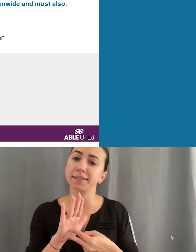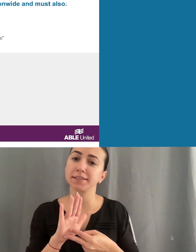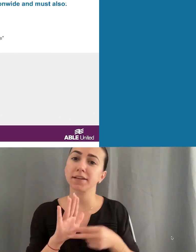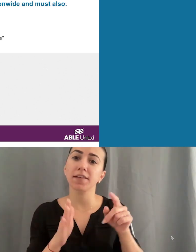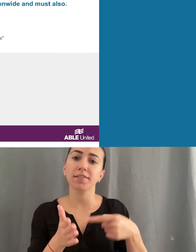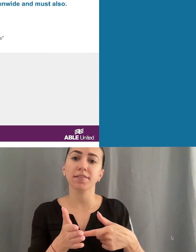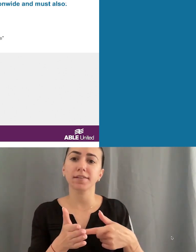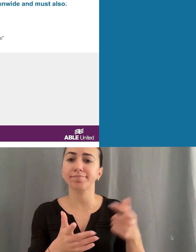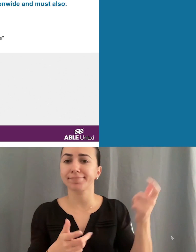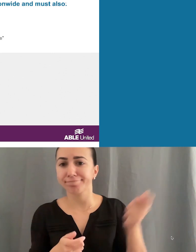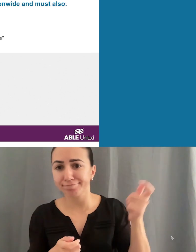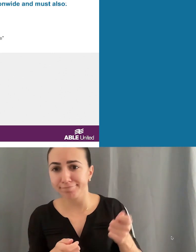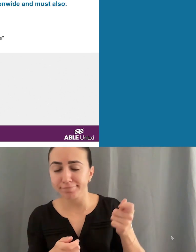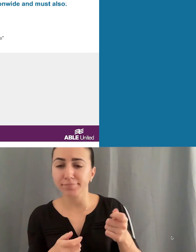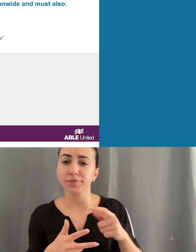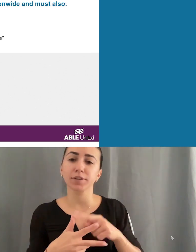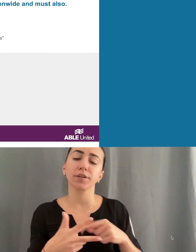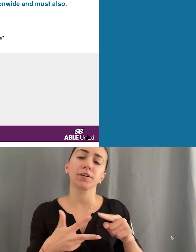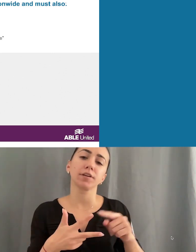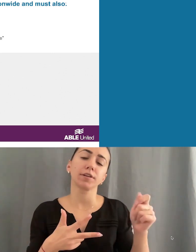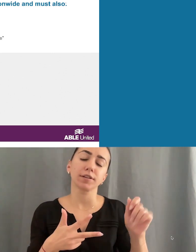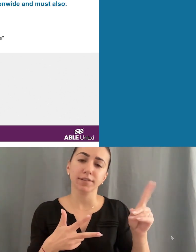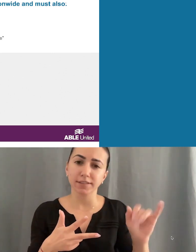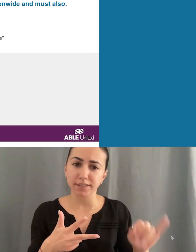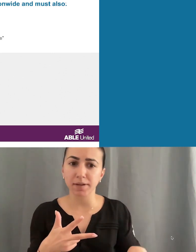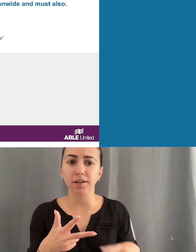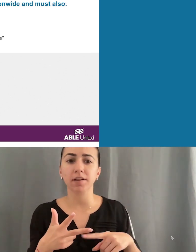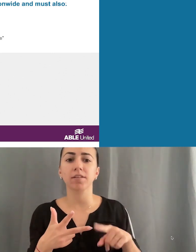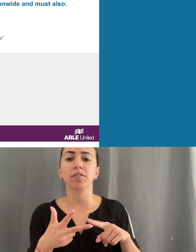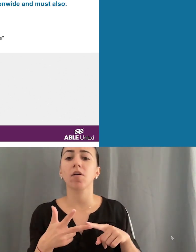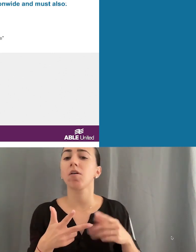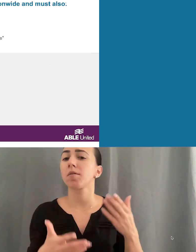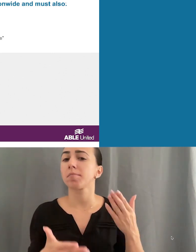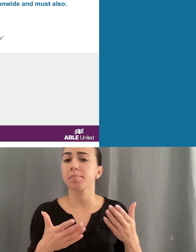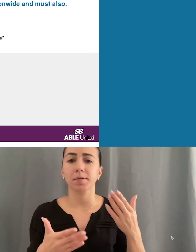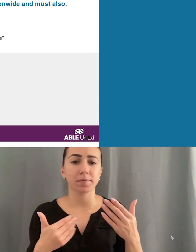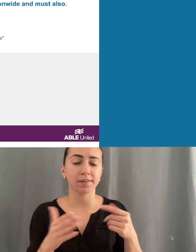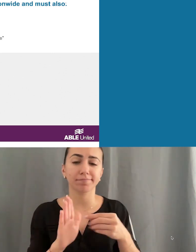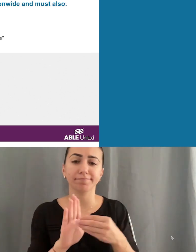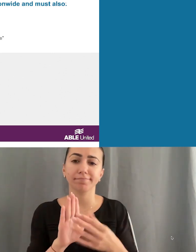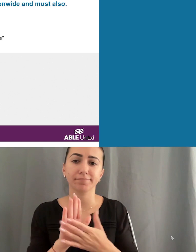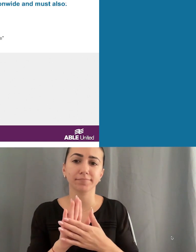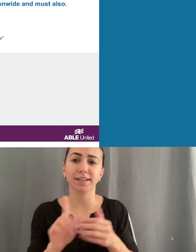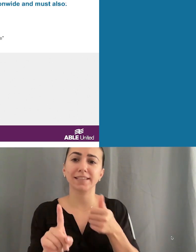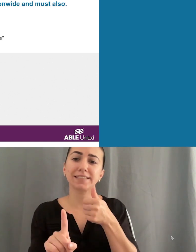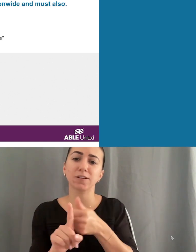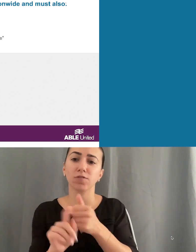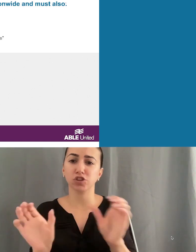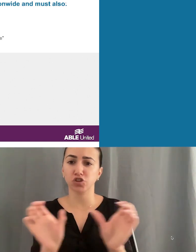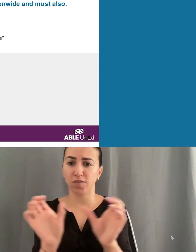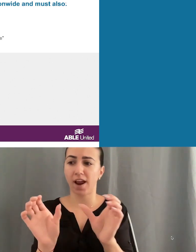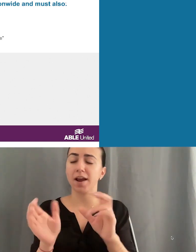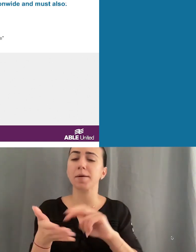supplemental security income, Social Security disability insurance, or they mark that they're self-certified, that they meet